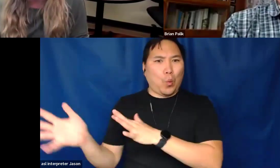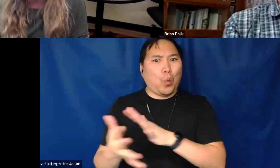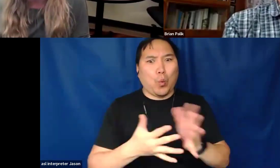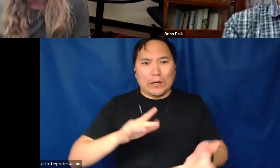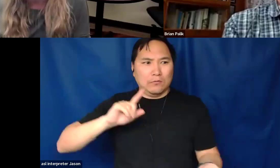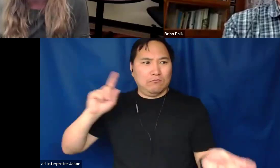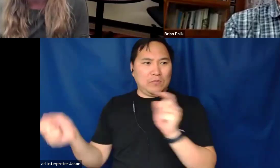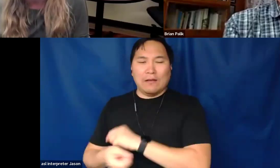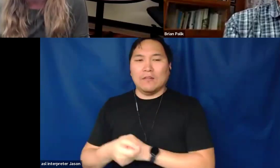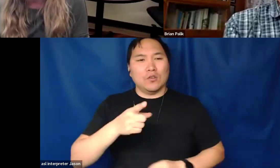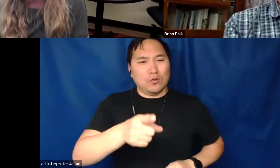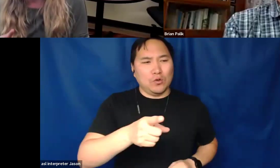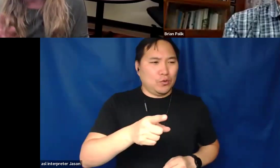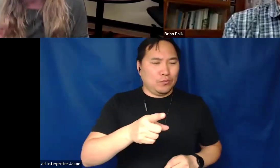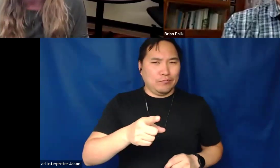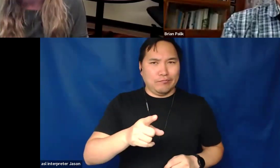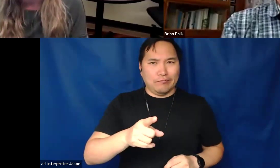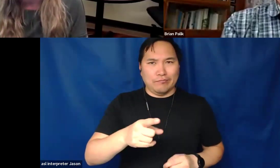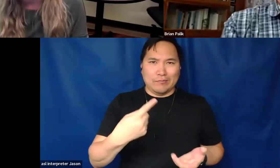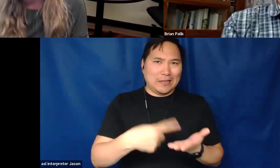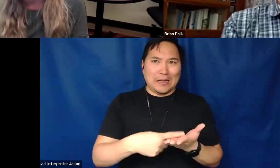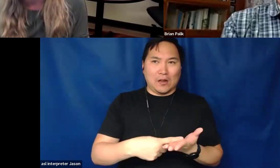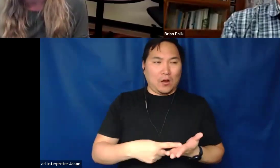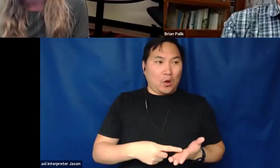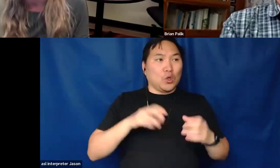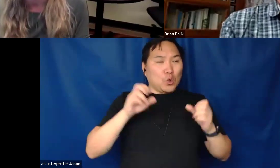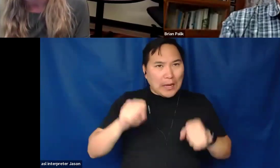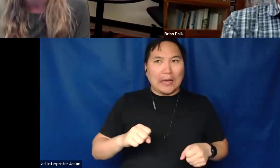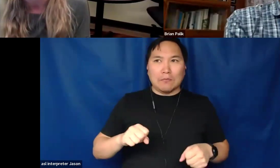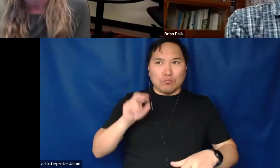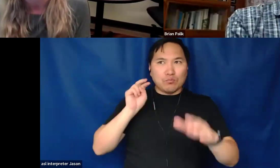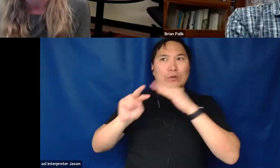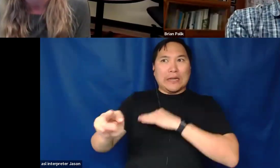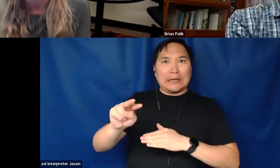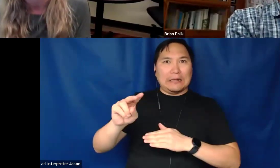of these things you've talked about to anticipate disturbance?